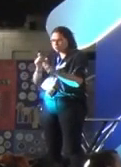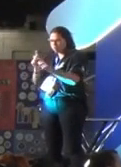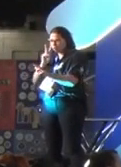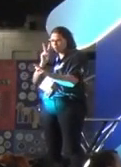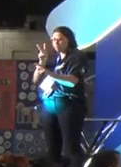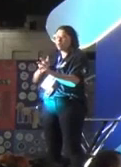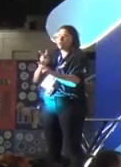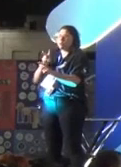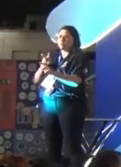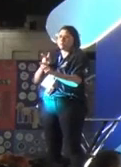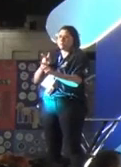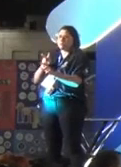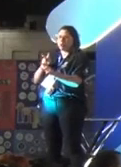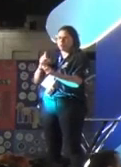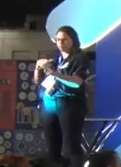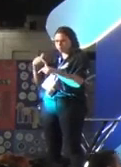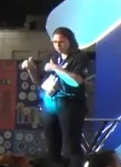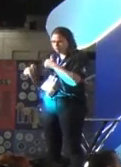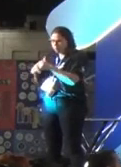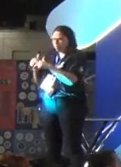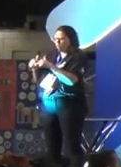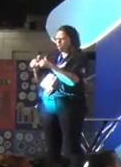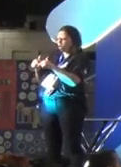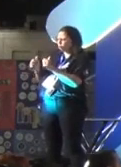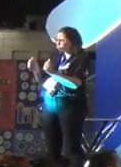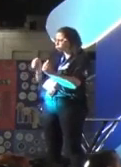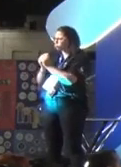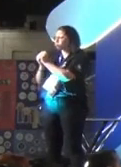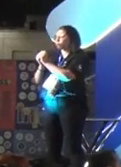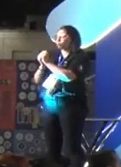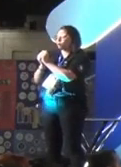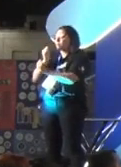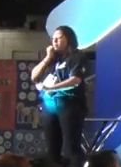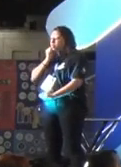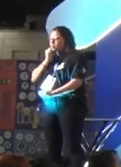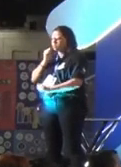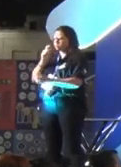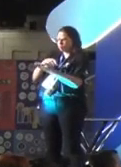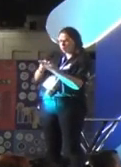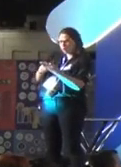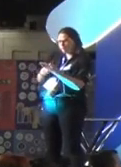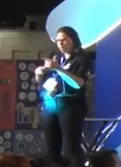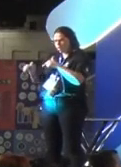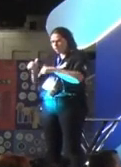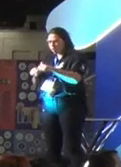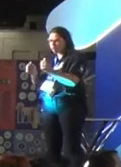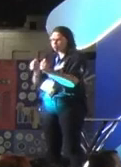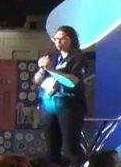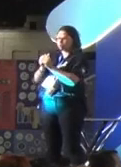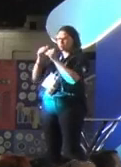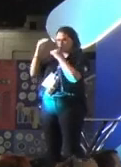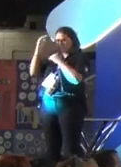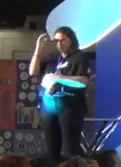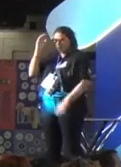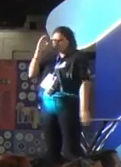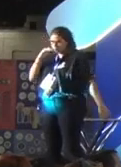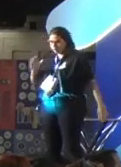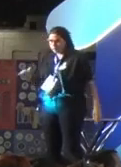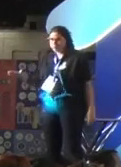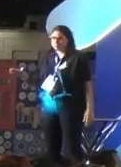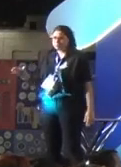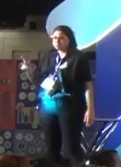of scientists to write from kids, I found that many of them would say to me, "Everyone will